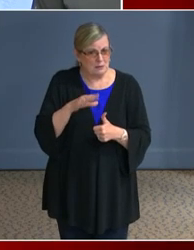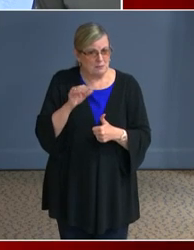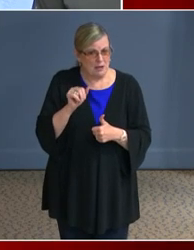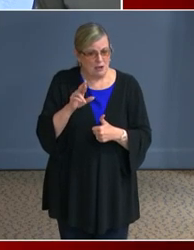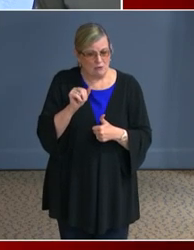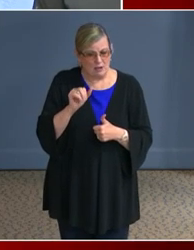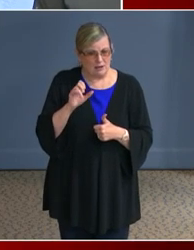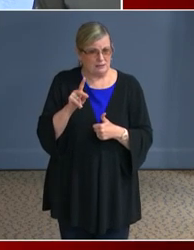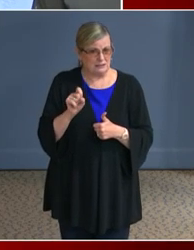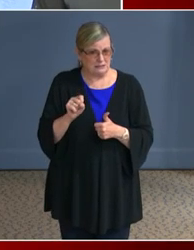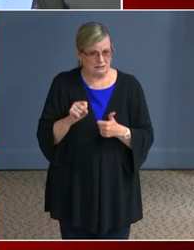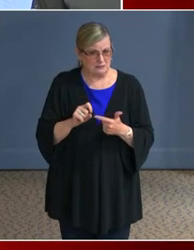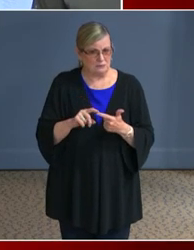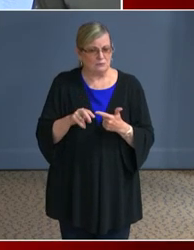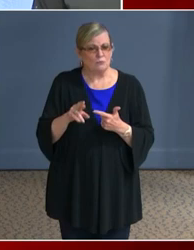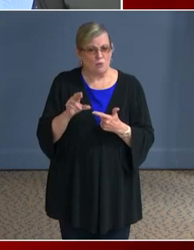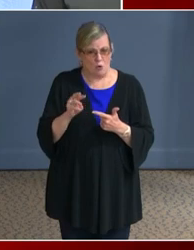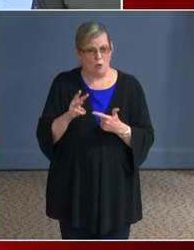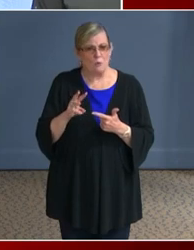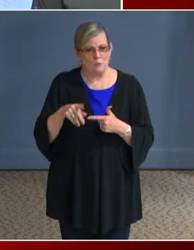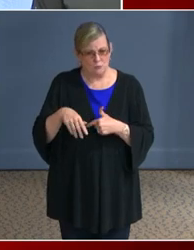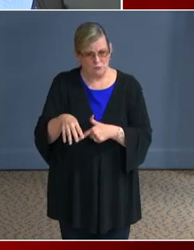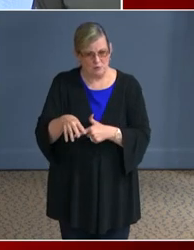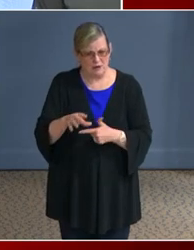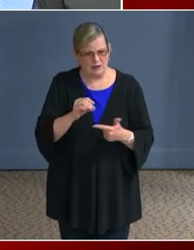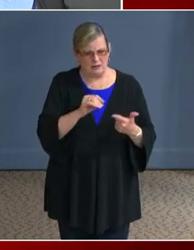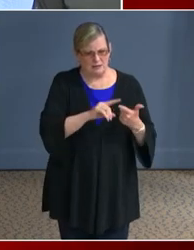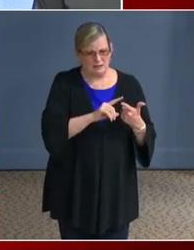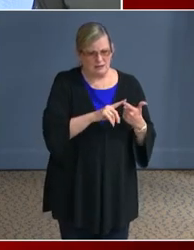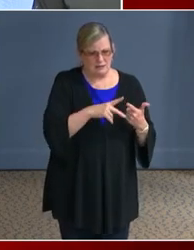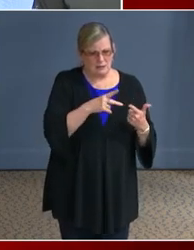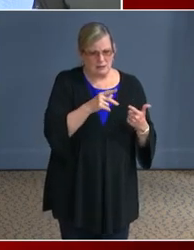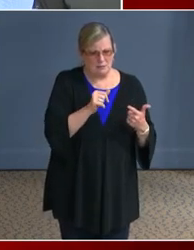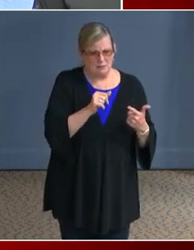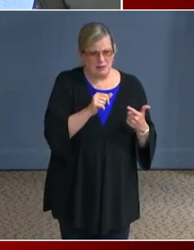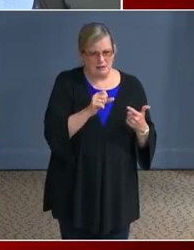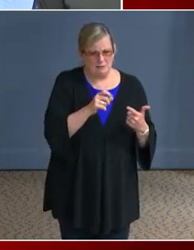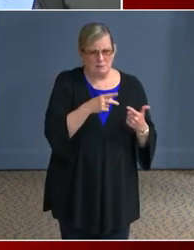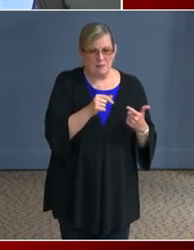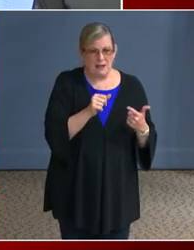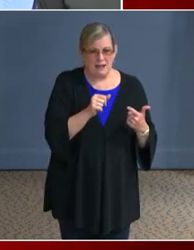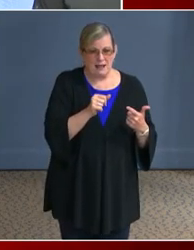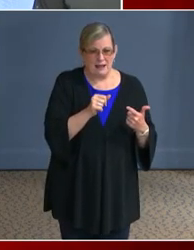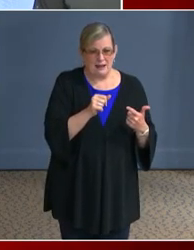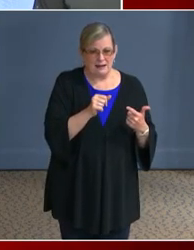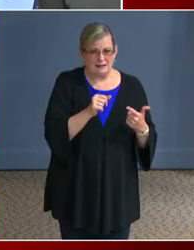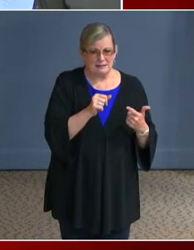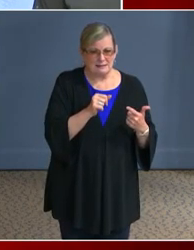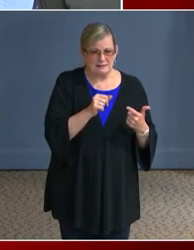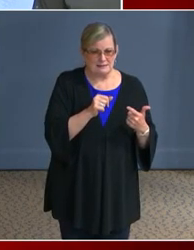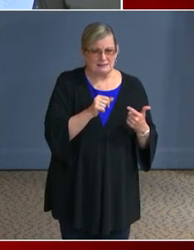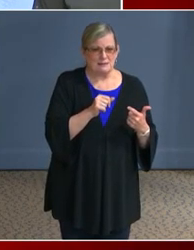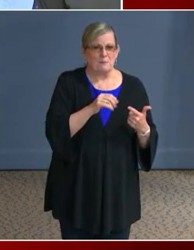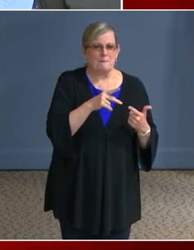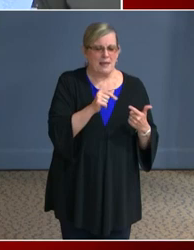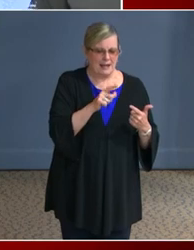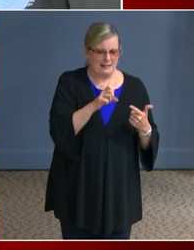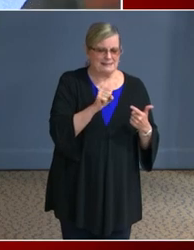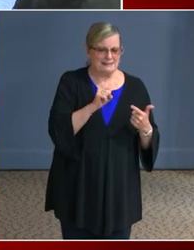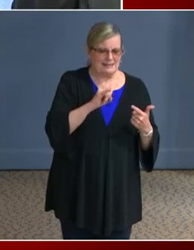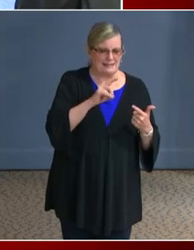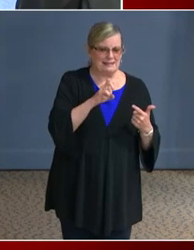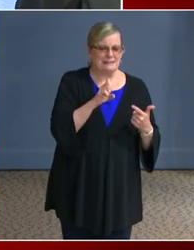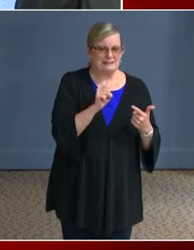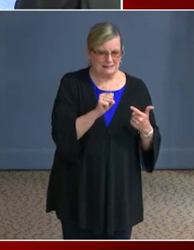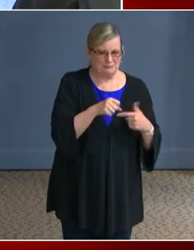Palisades Parade. The national parade has been canceled. Any sense on whether those parades are going to